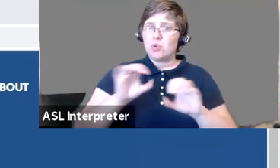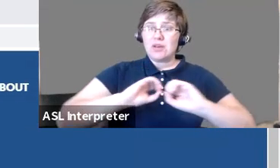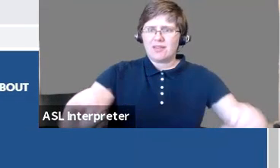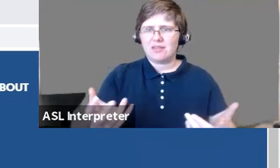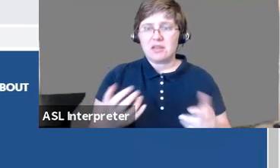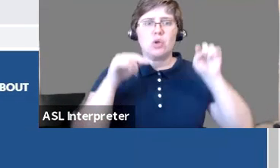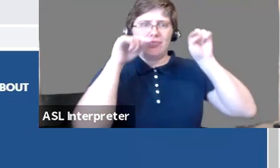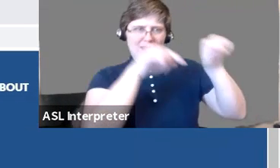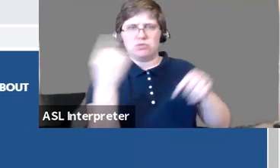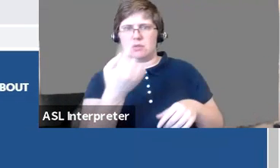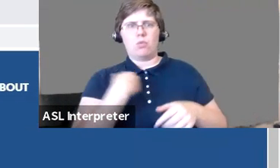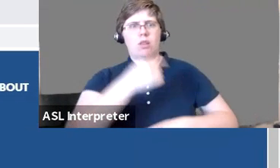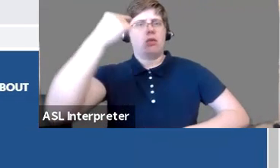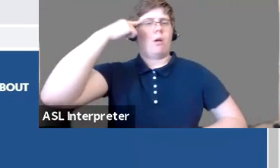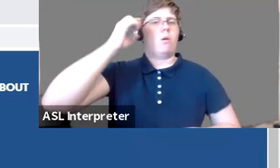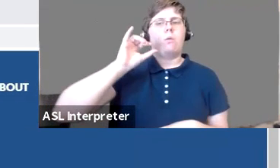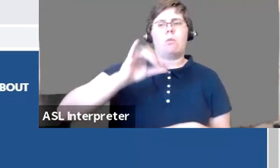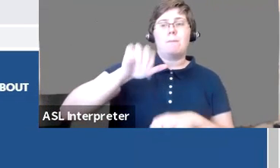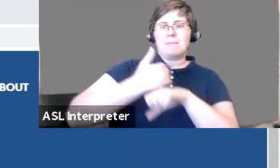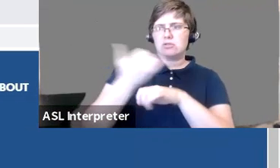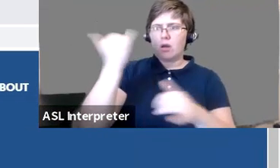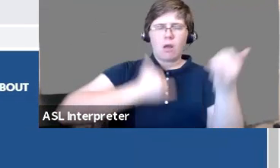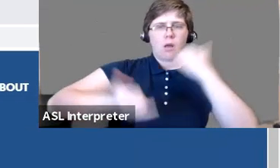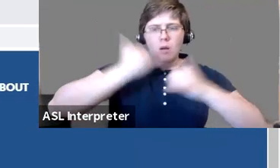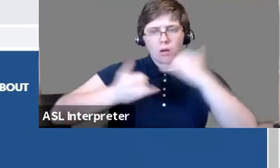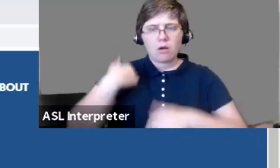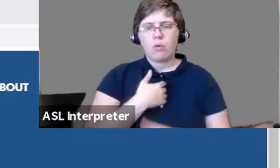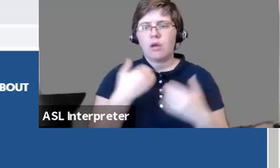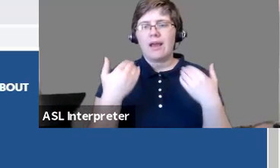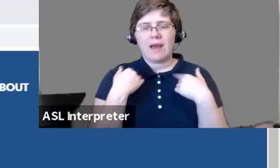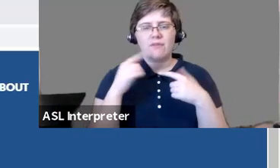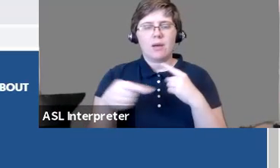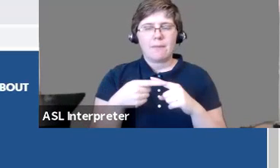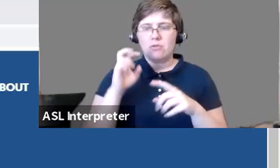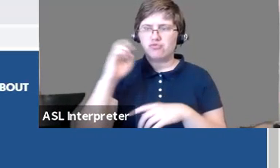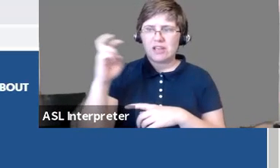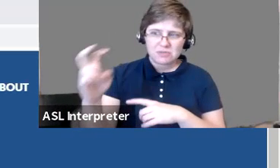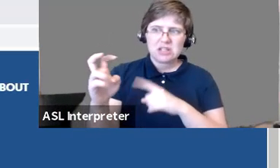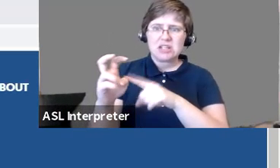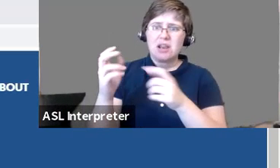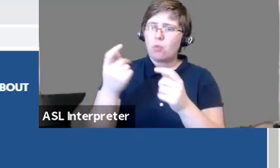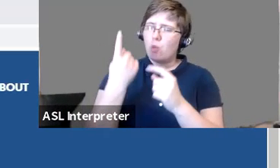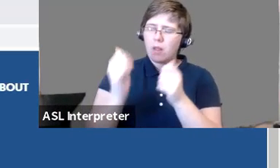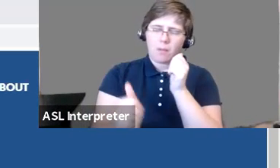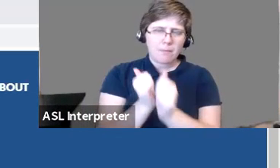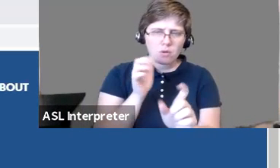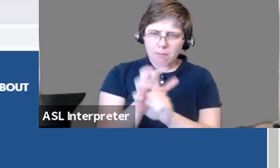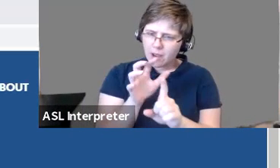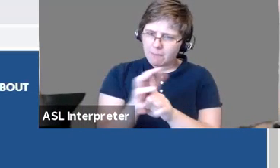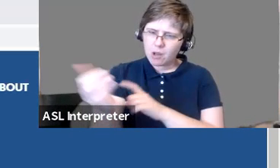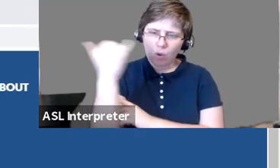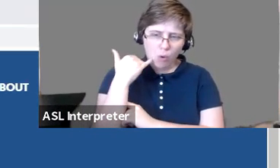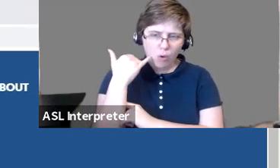thought, just based on the calls that our agency gets, you know, in transportation being one of the biggest call topics that we get calls